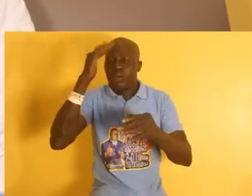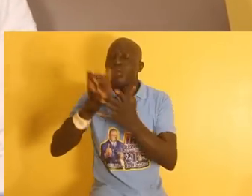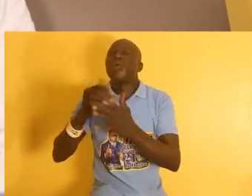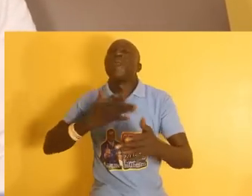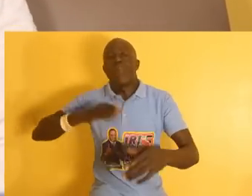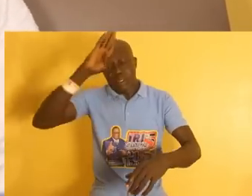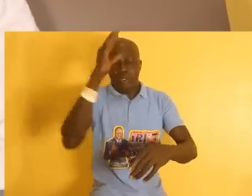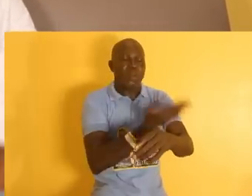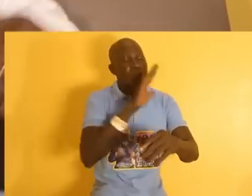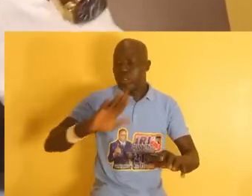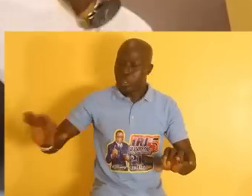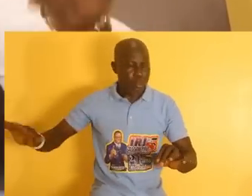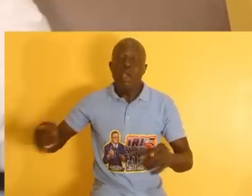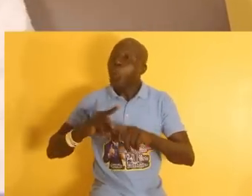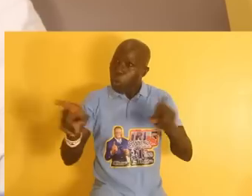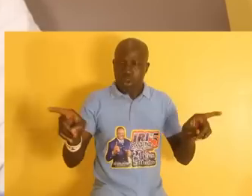children.